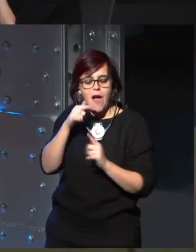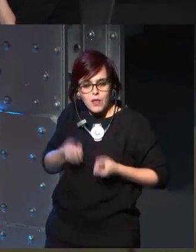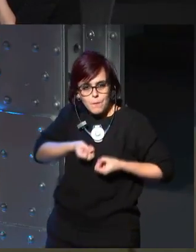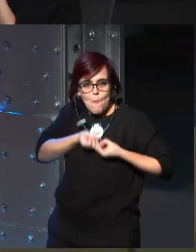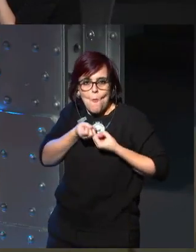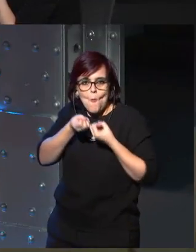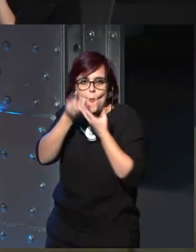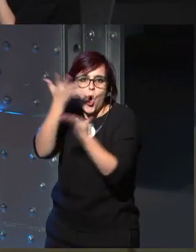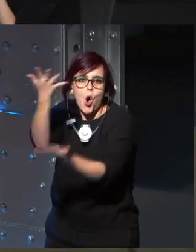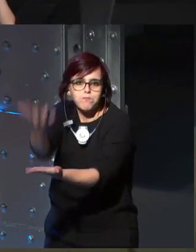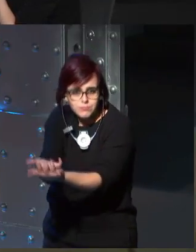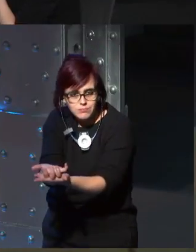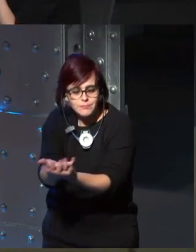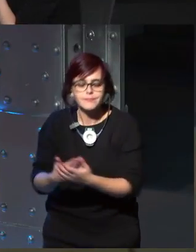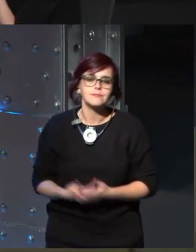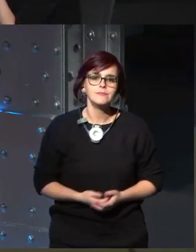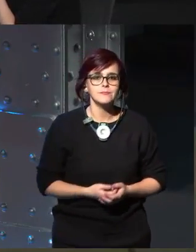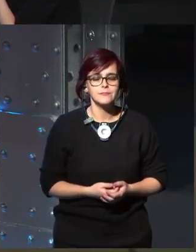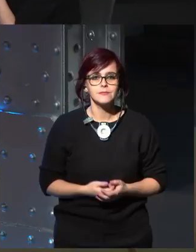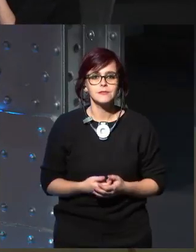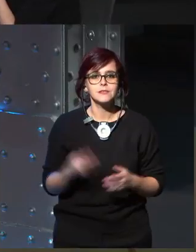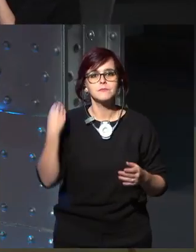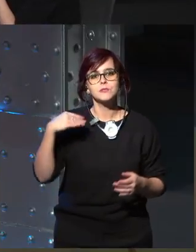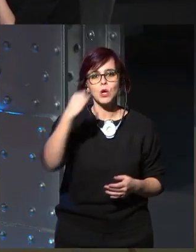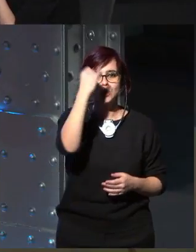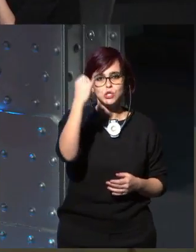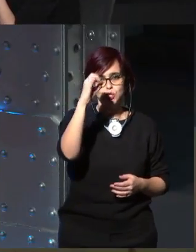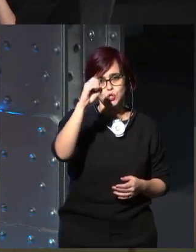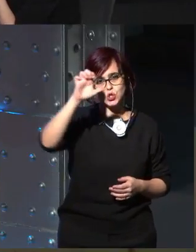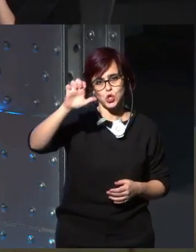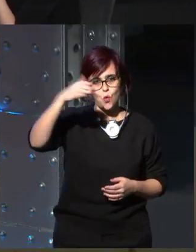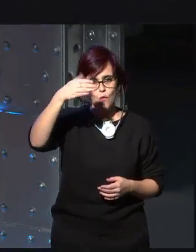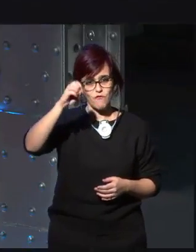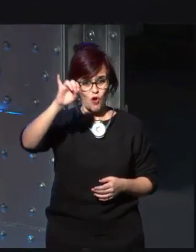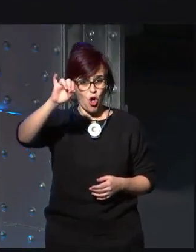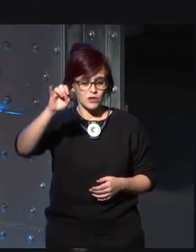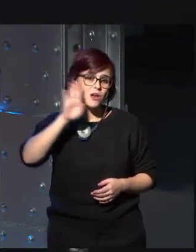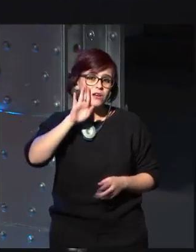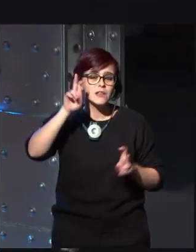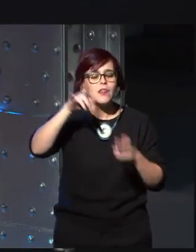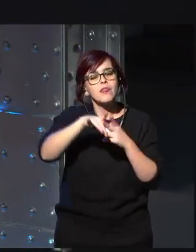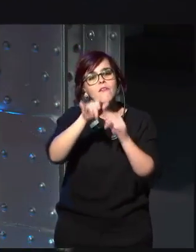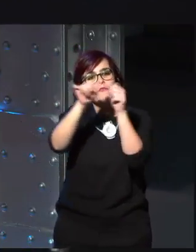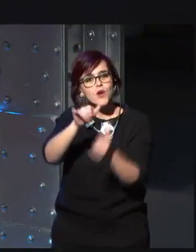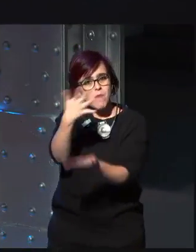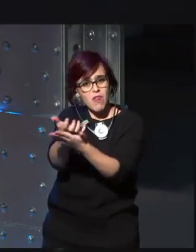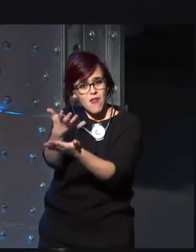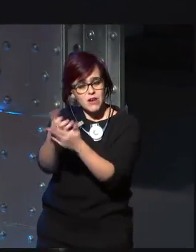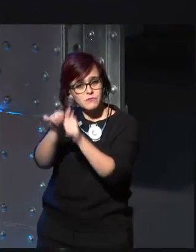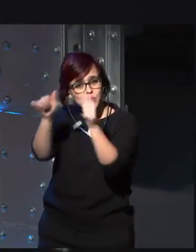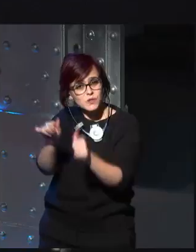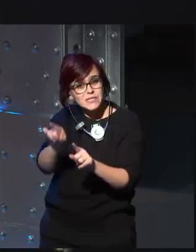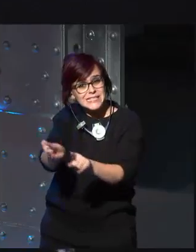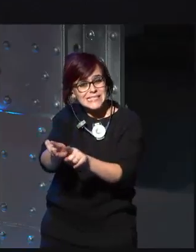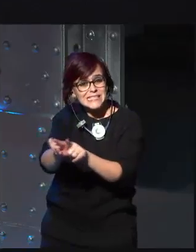En el libro... In The White Bicycles, the book by Joe Boyd, this way we have of